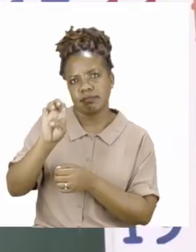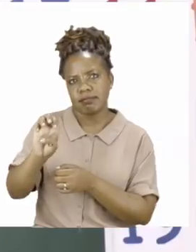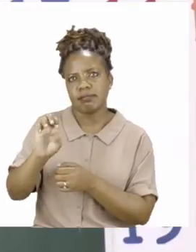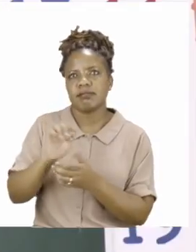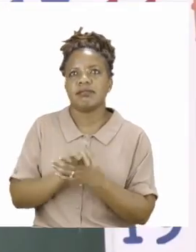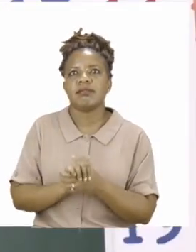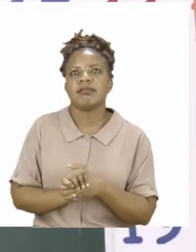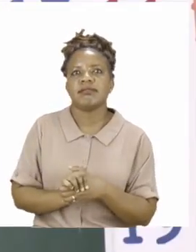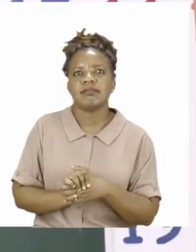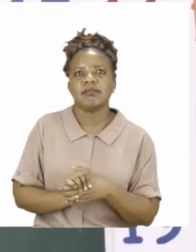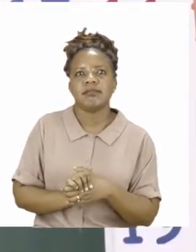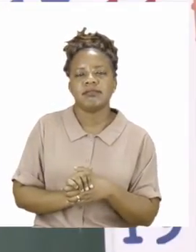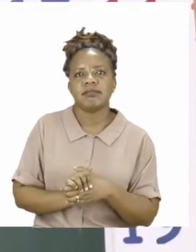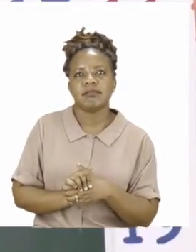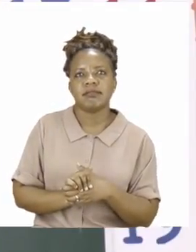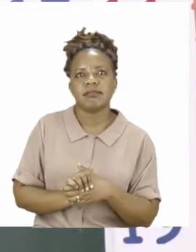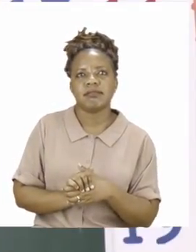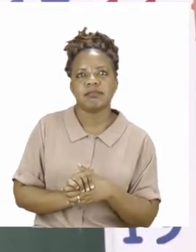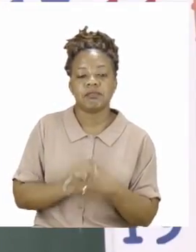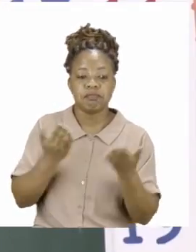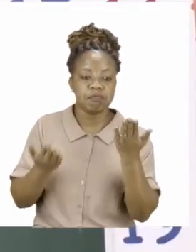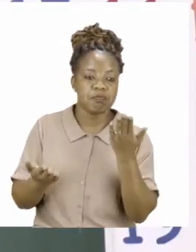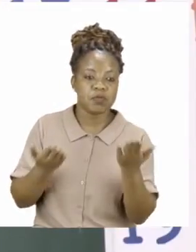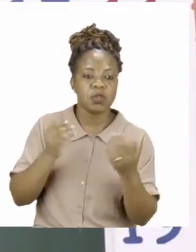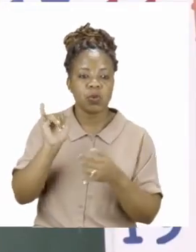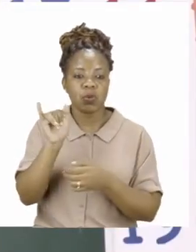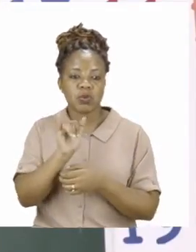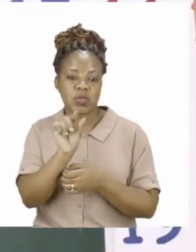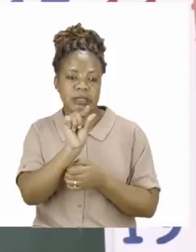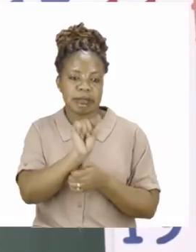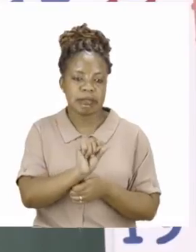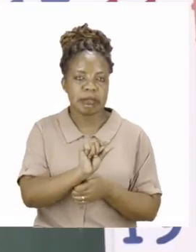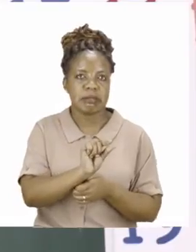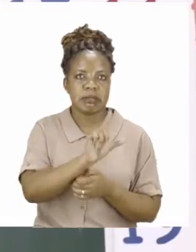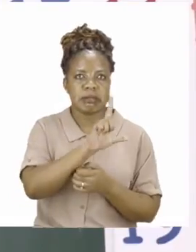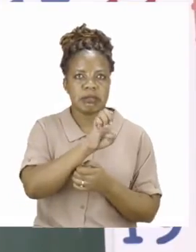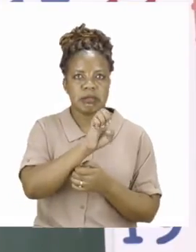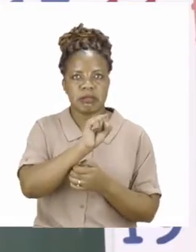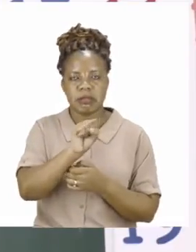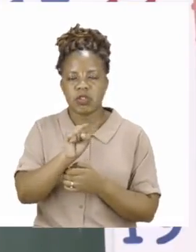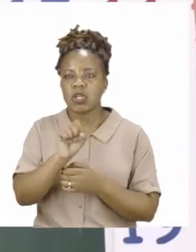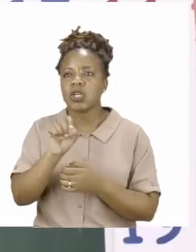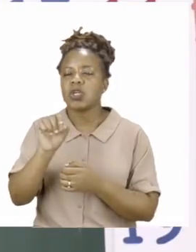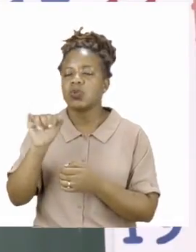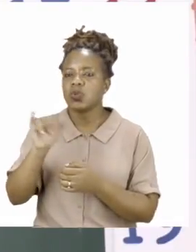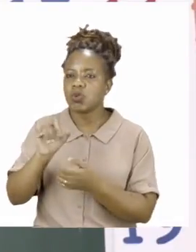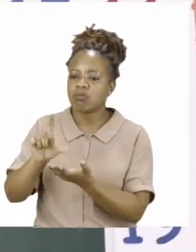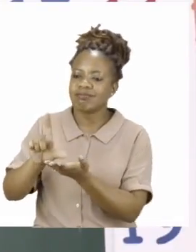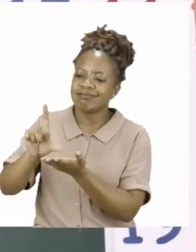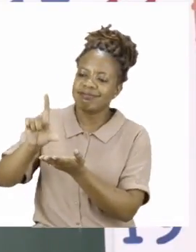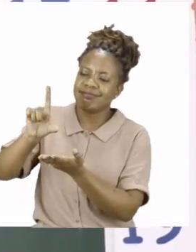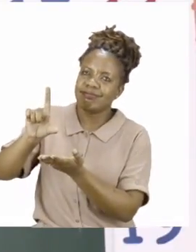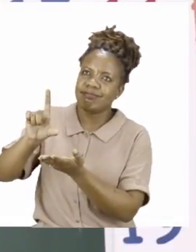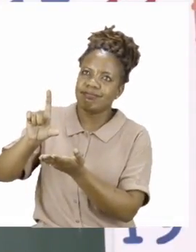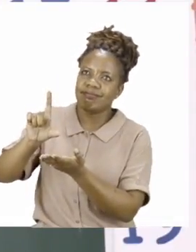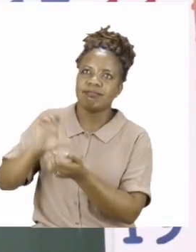word more. There we go. And now you know that when it is a little bit of